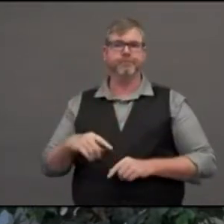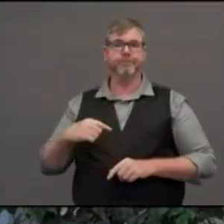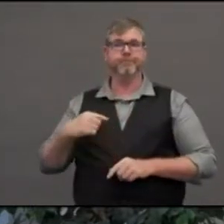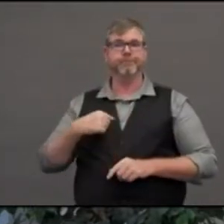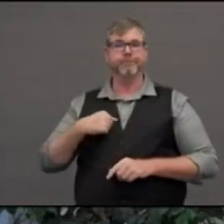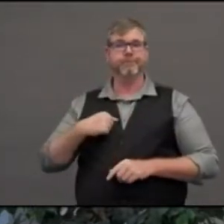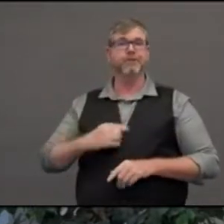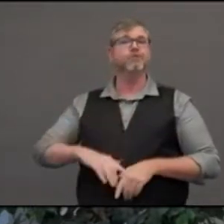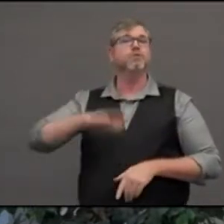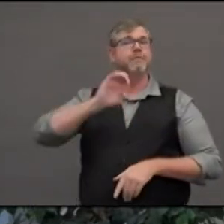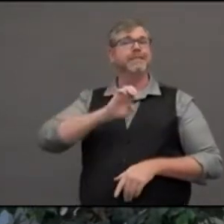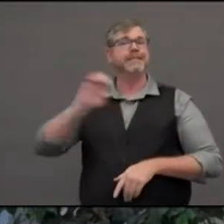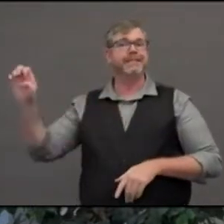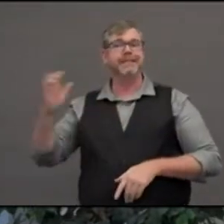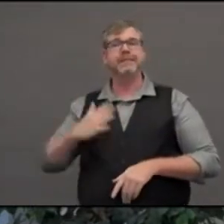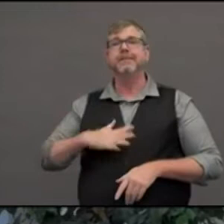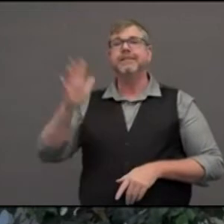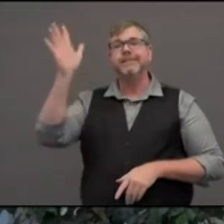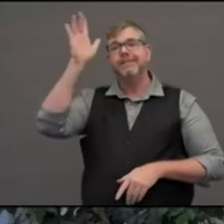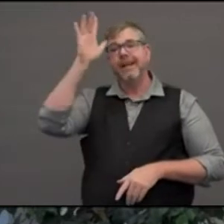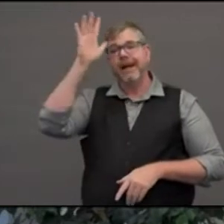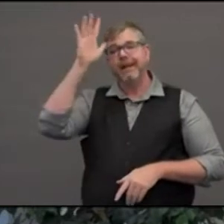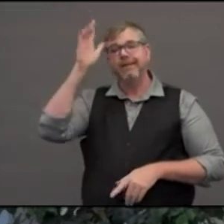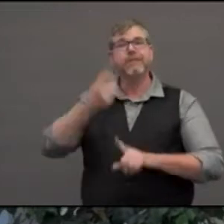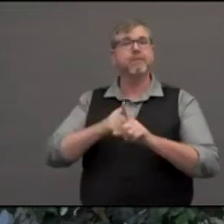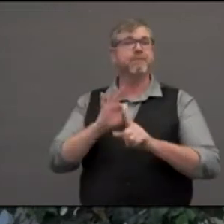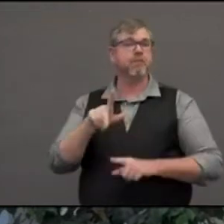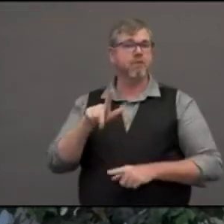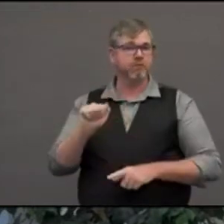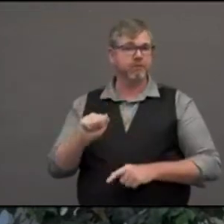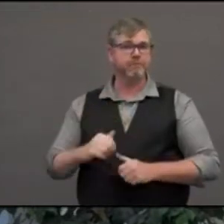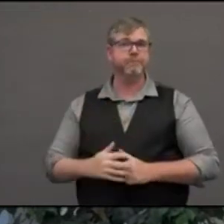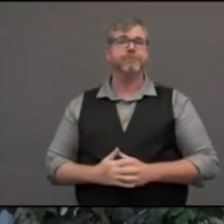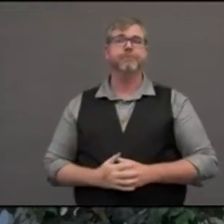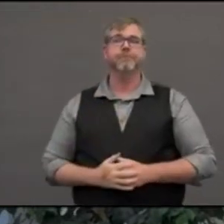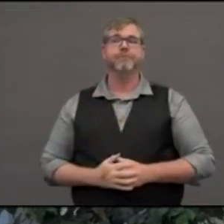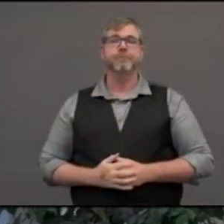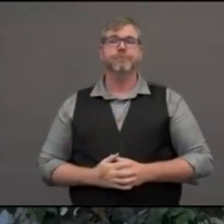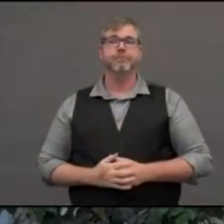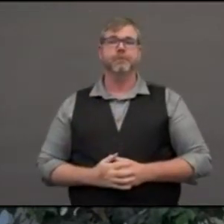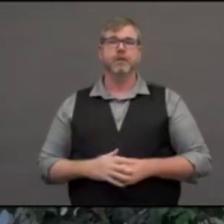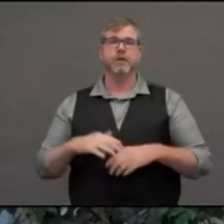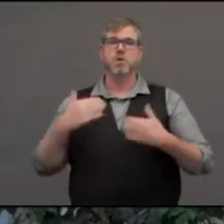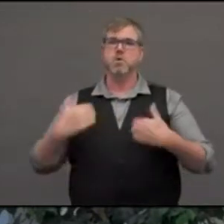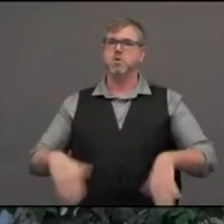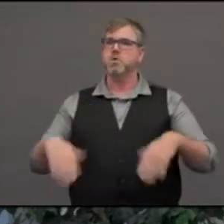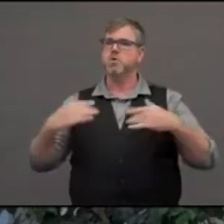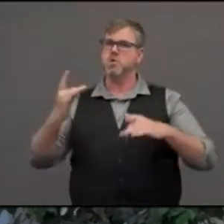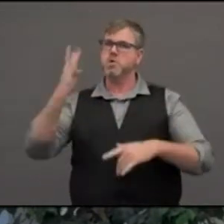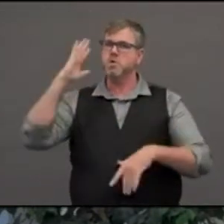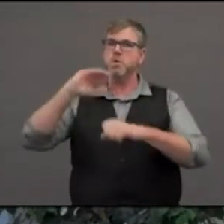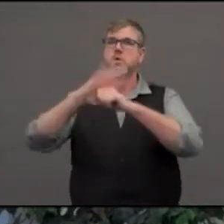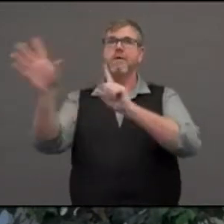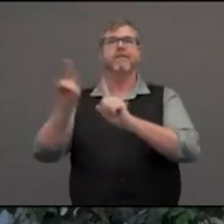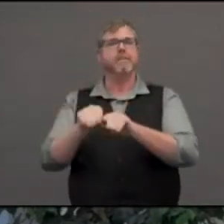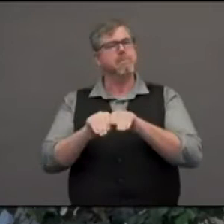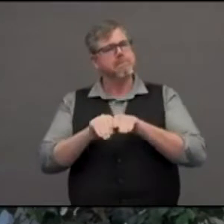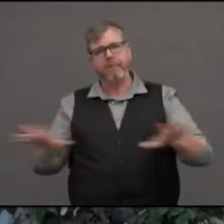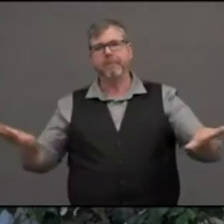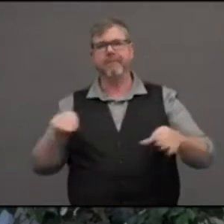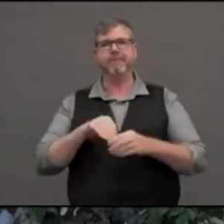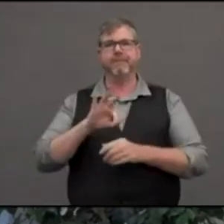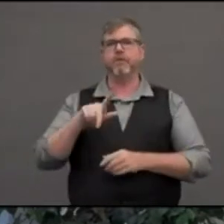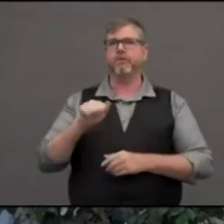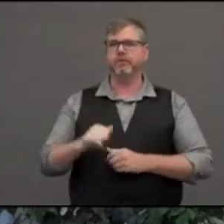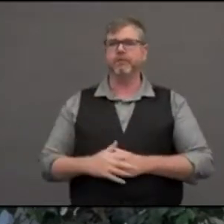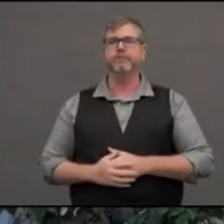in Florida, where COVID-19 is out of control, he's 93 years old. And so I worry